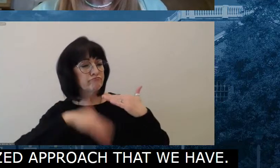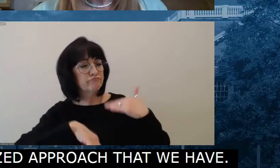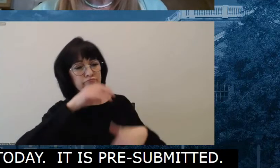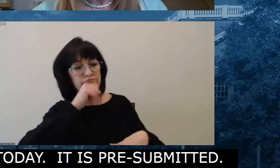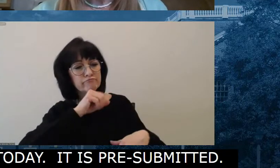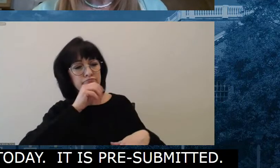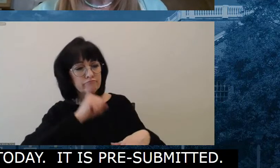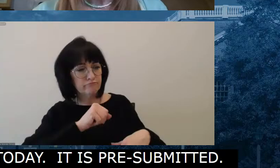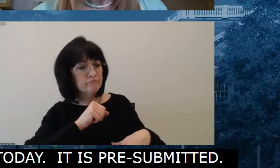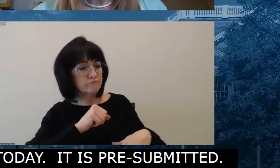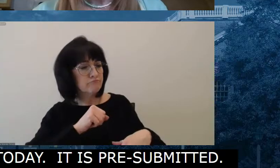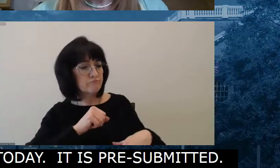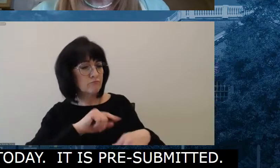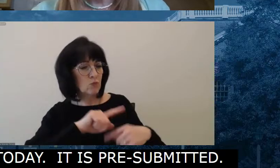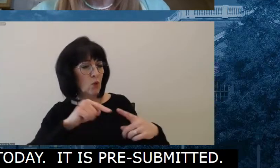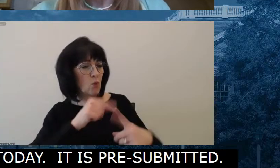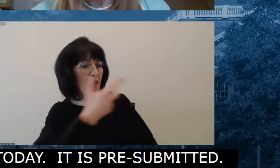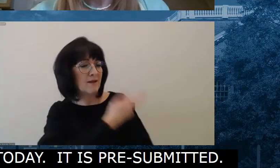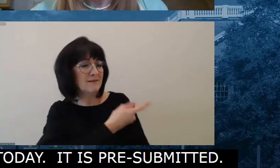As soon as possible.